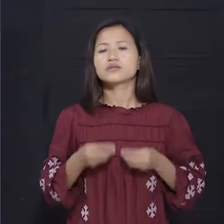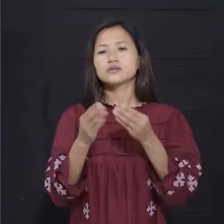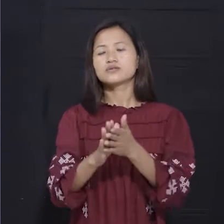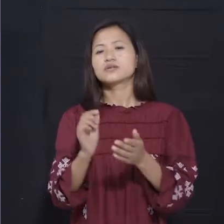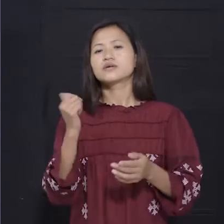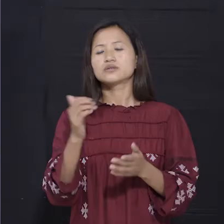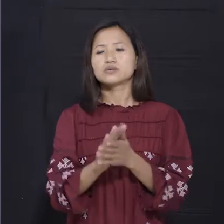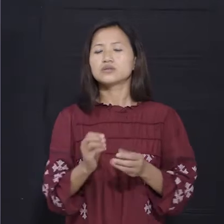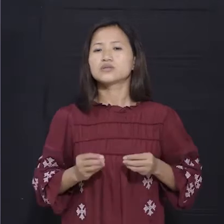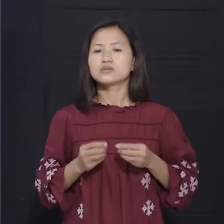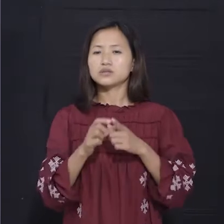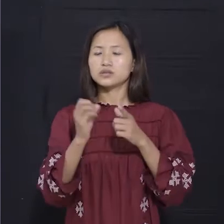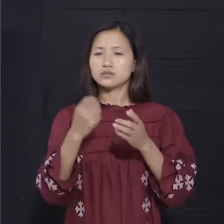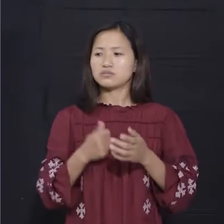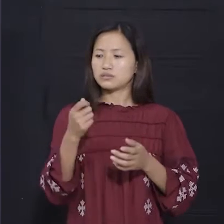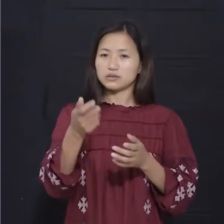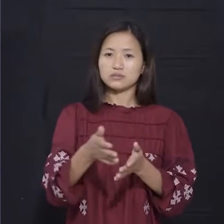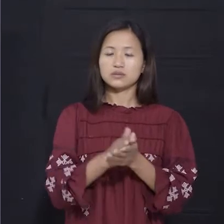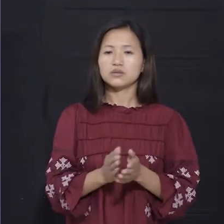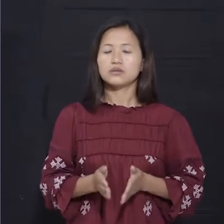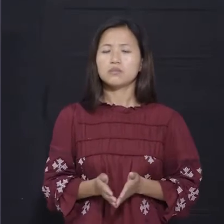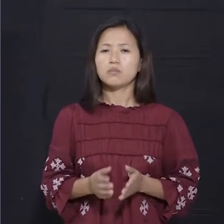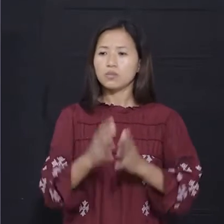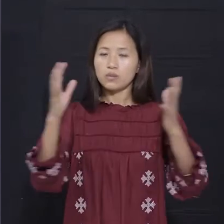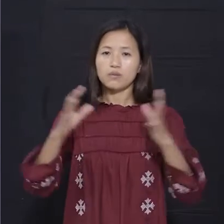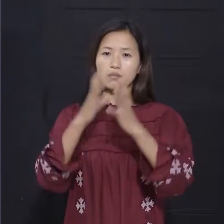give donations in order to build more and more temples